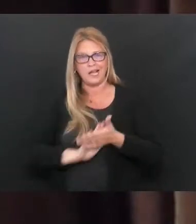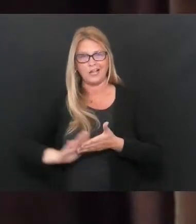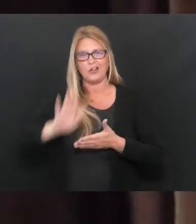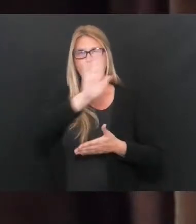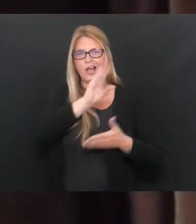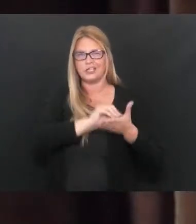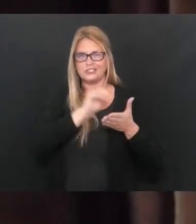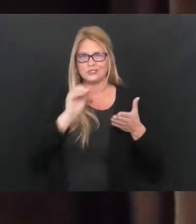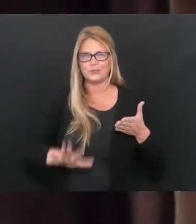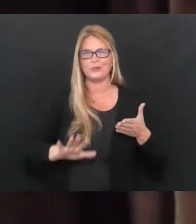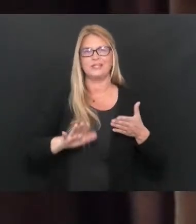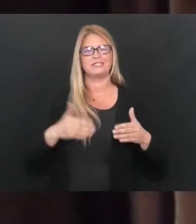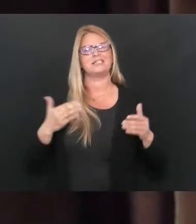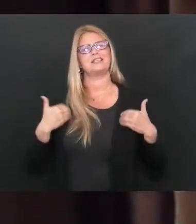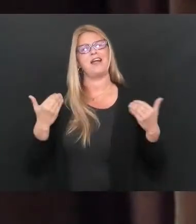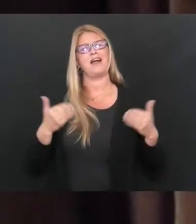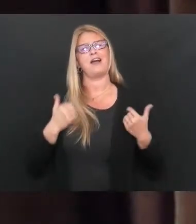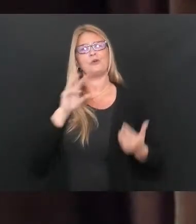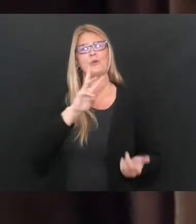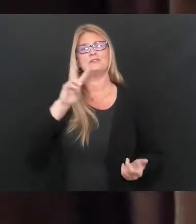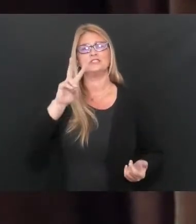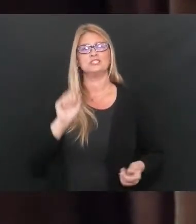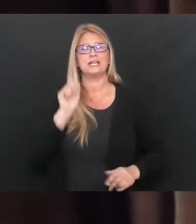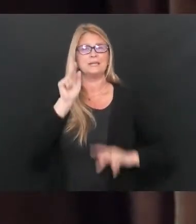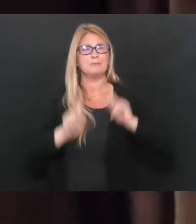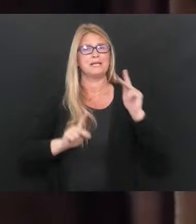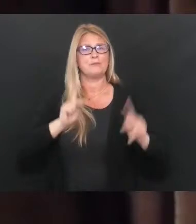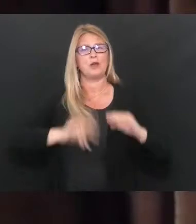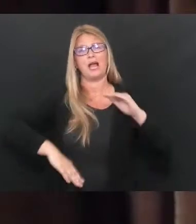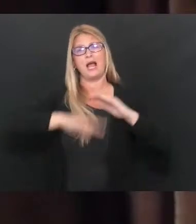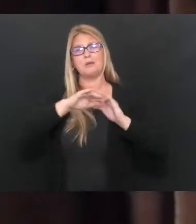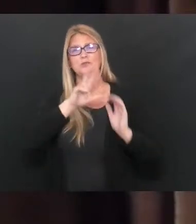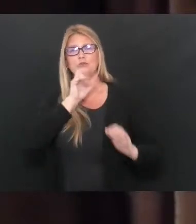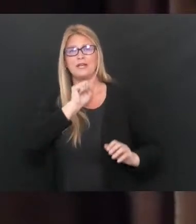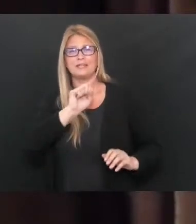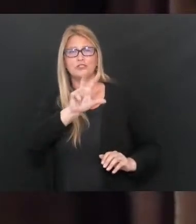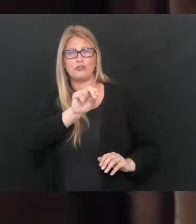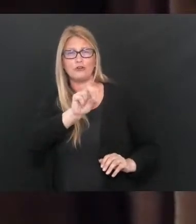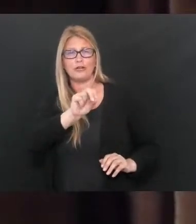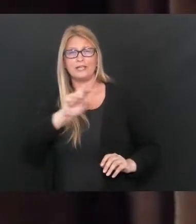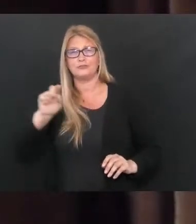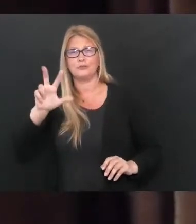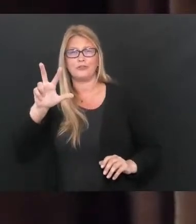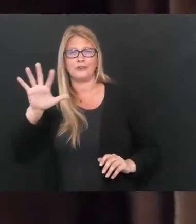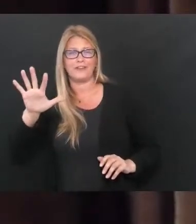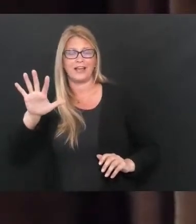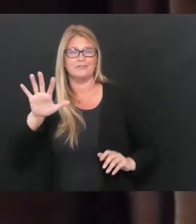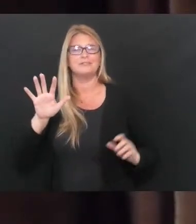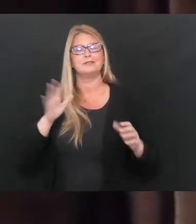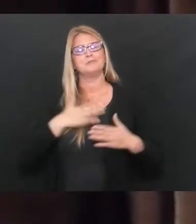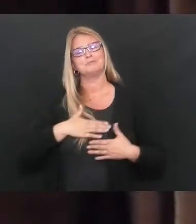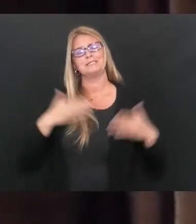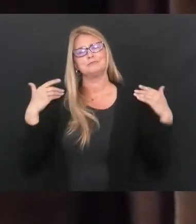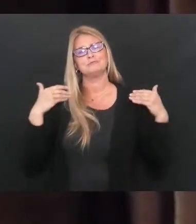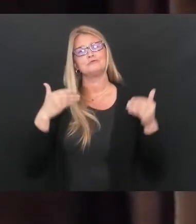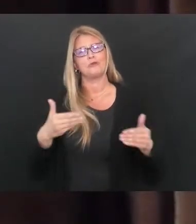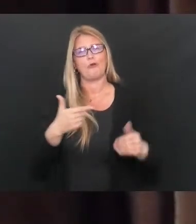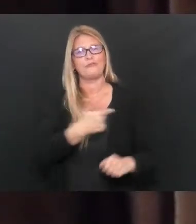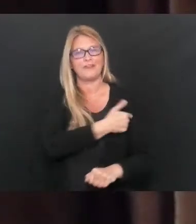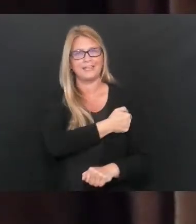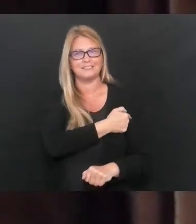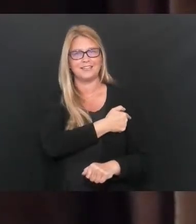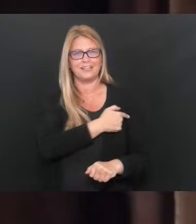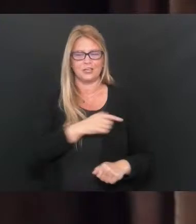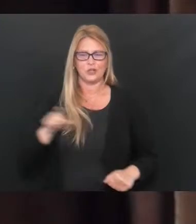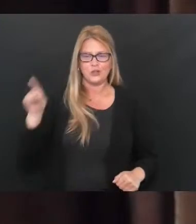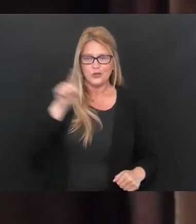Let's get our young West Virginians up to 30 or 35 years old. Let's get vaccinated. You